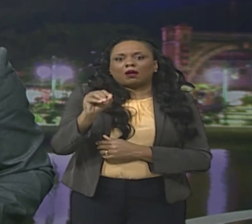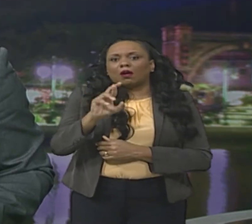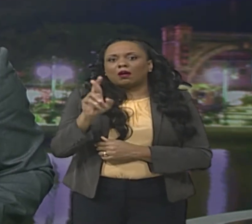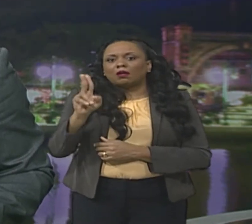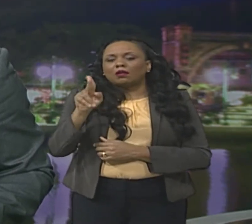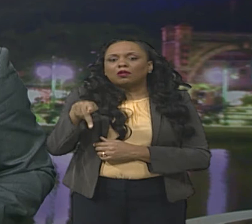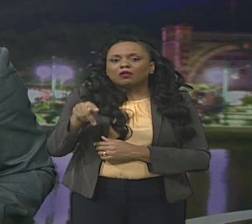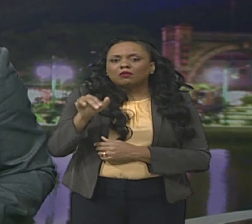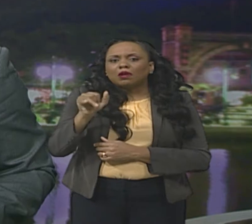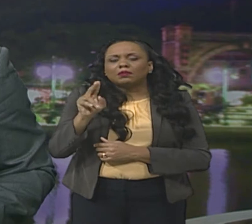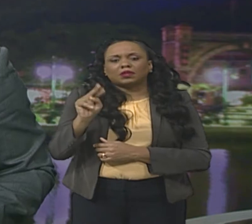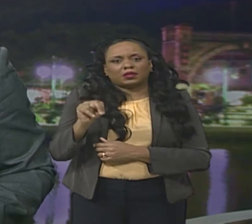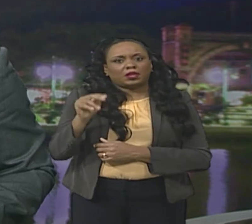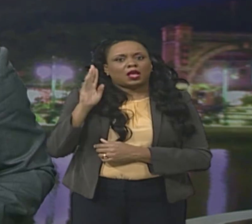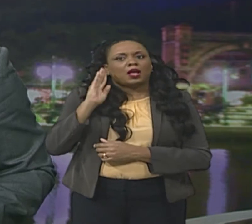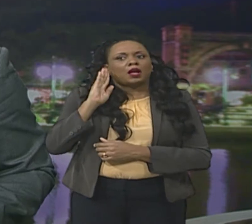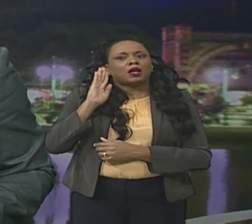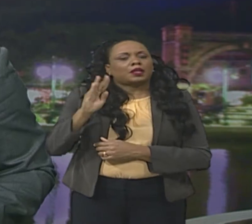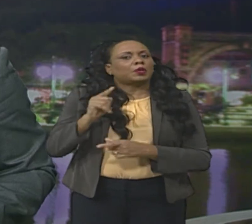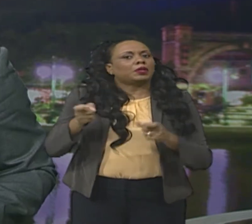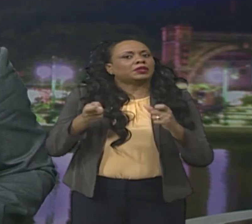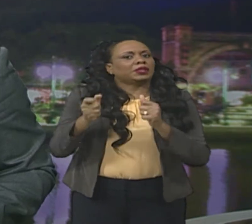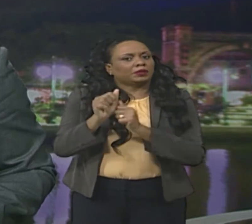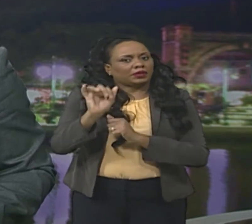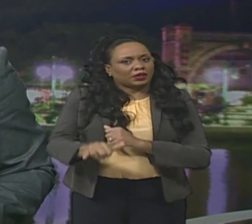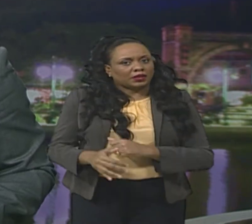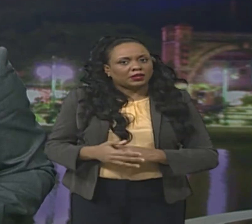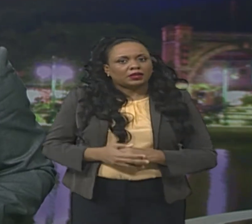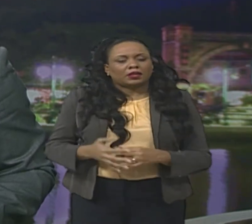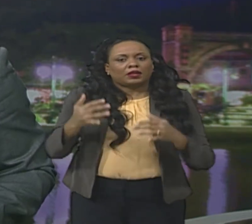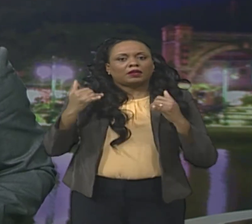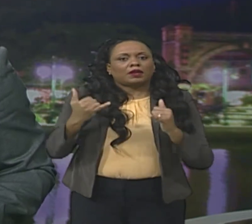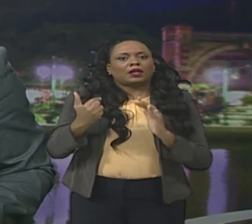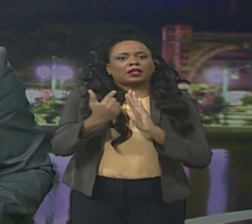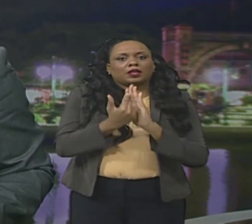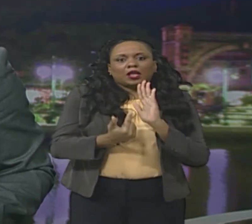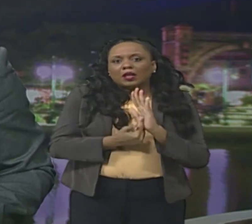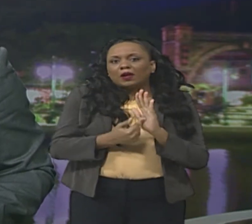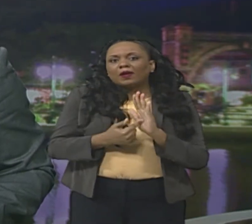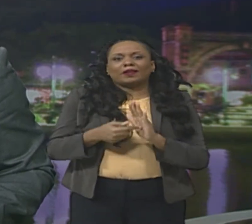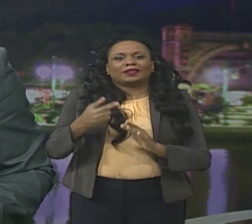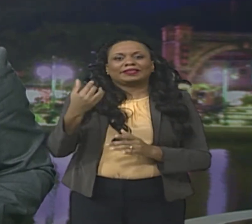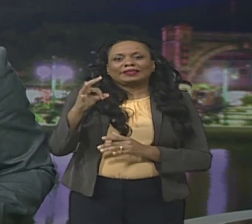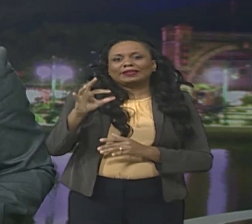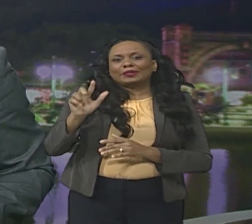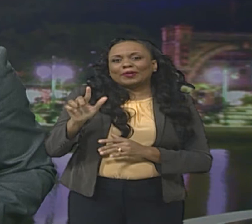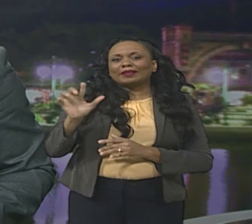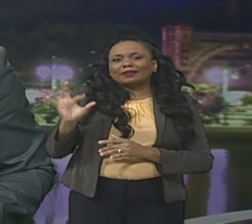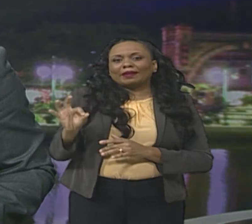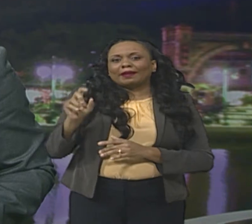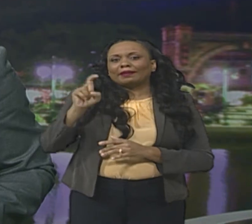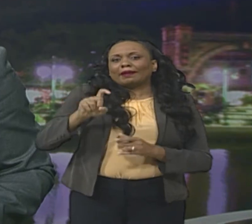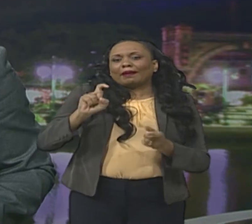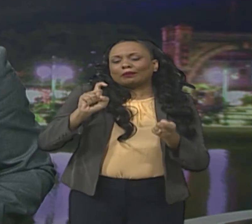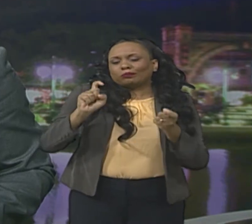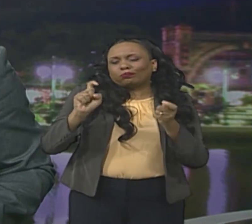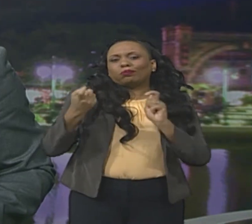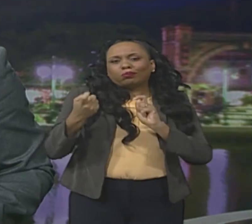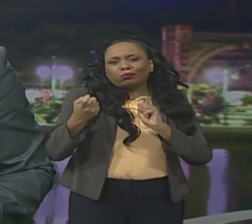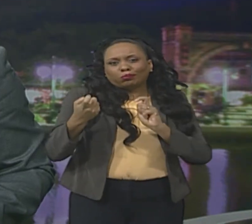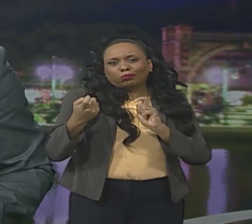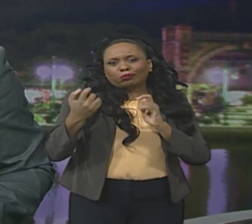Barbados' legislation. He notes that at present, it is functioning under a 1929 Act, which only carries a